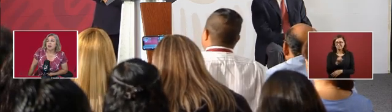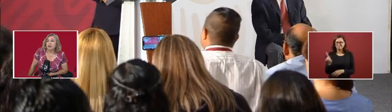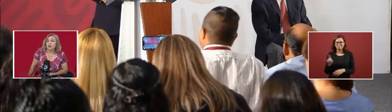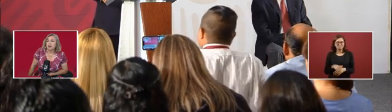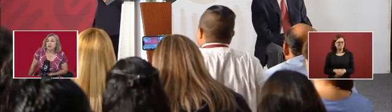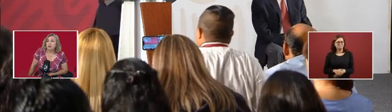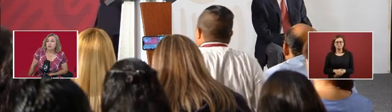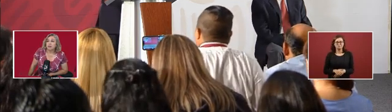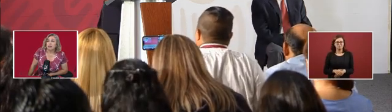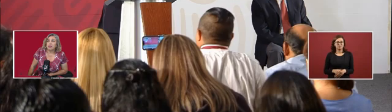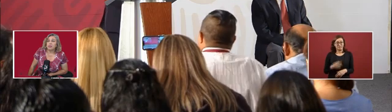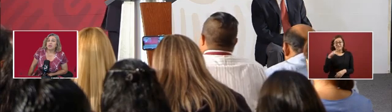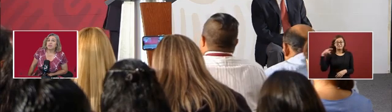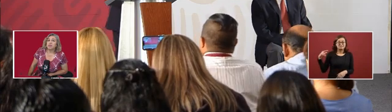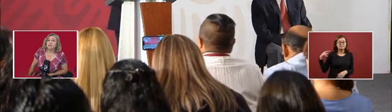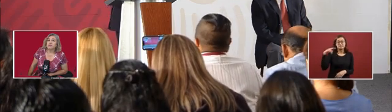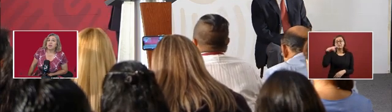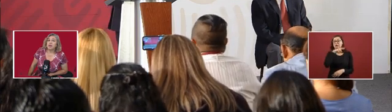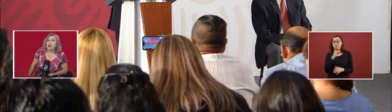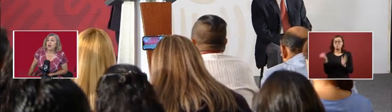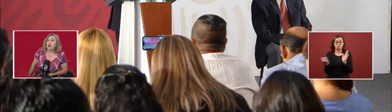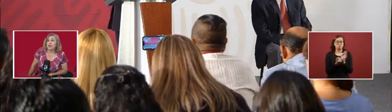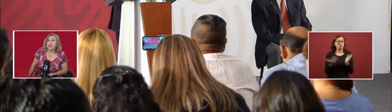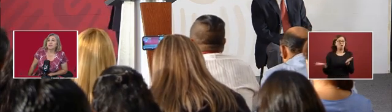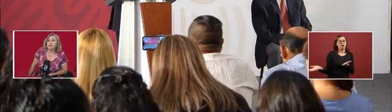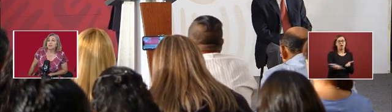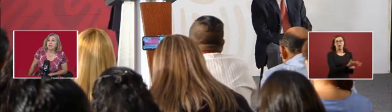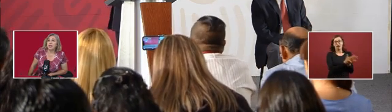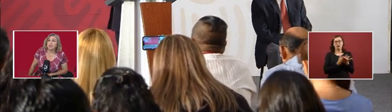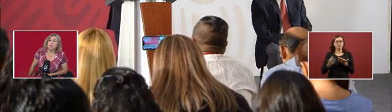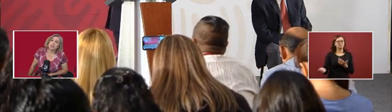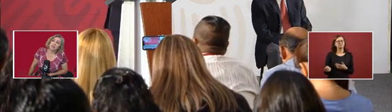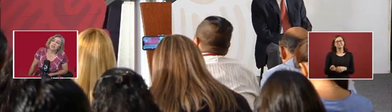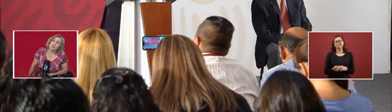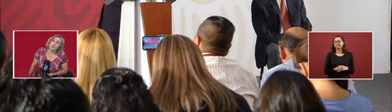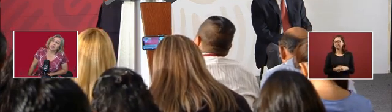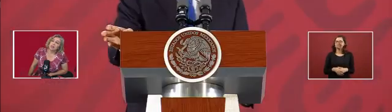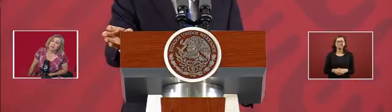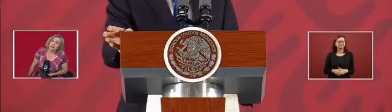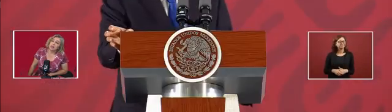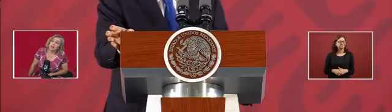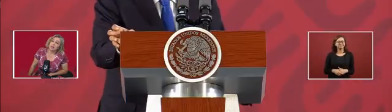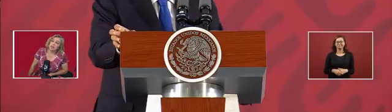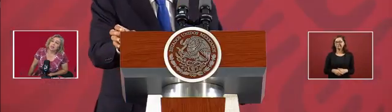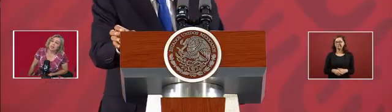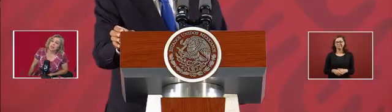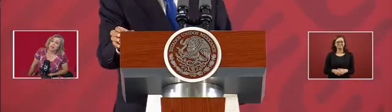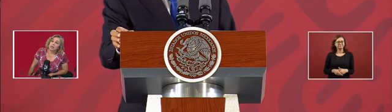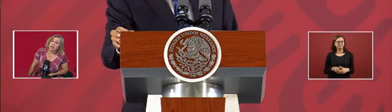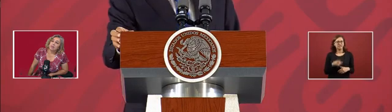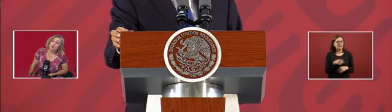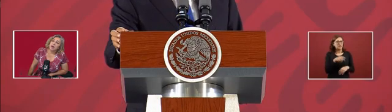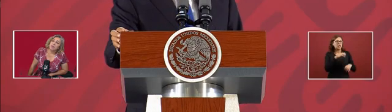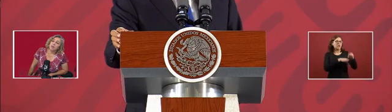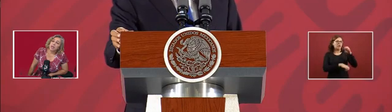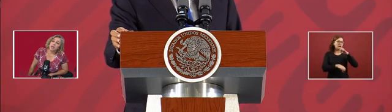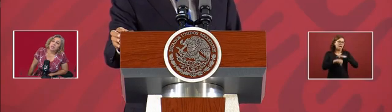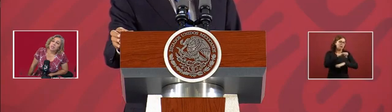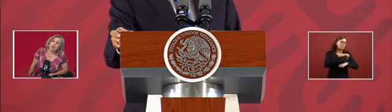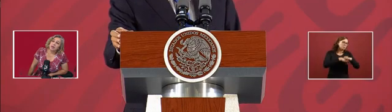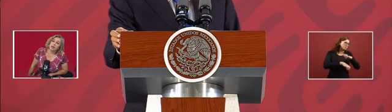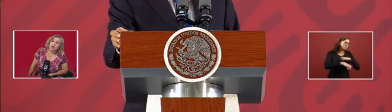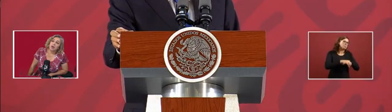unfortunately, pues digamos por falsos servidores de la nación. due to false Gente que, workers of the aprovechando, nation that took